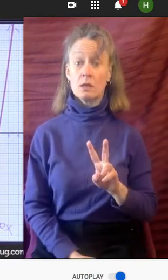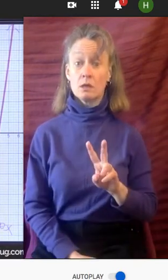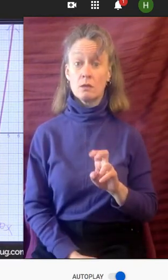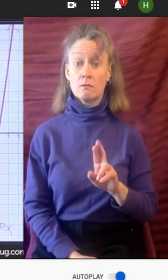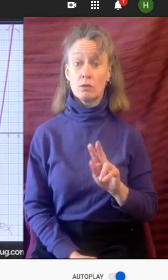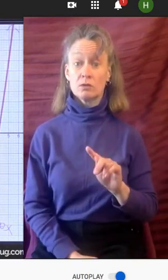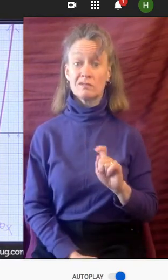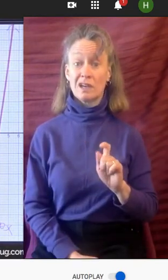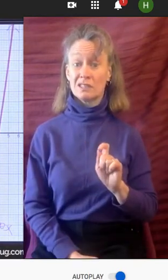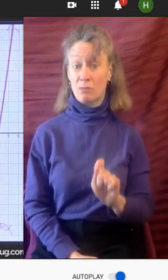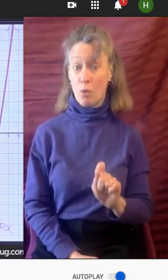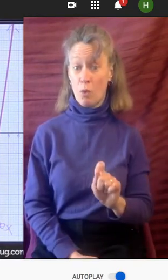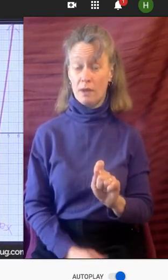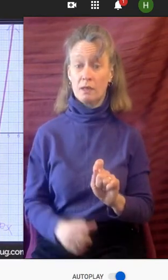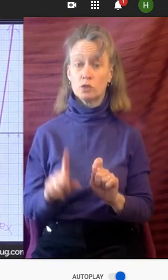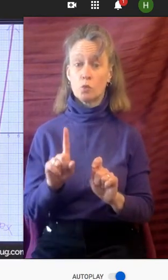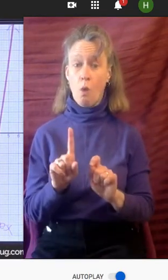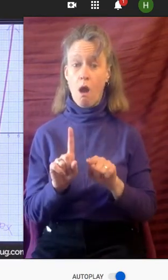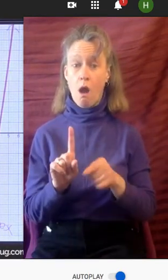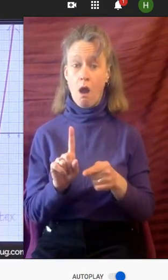1 and -9.